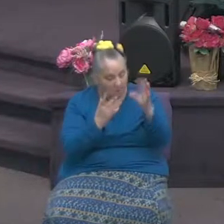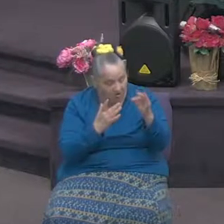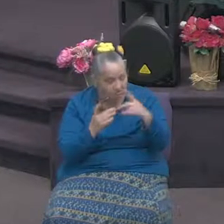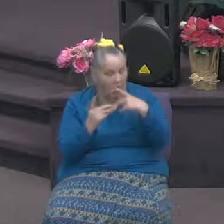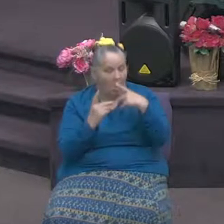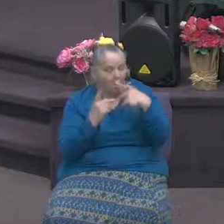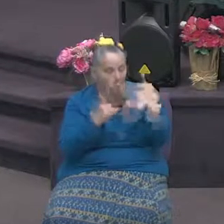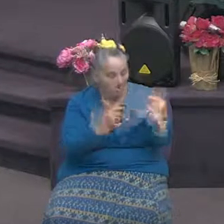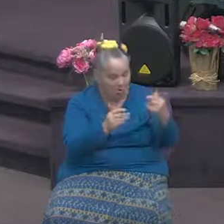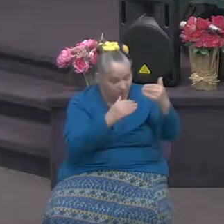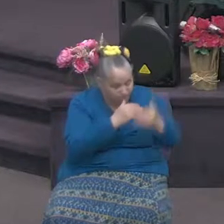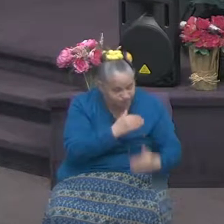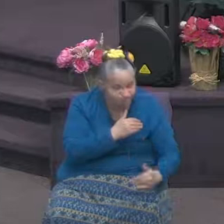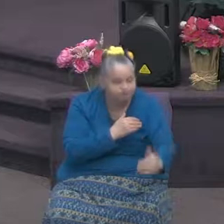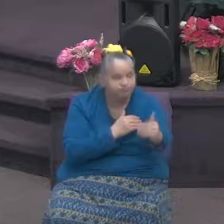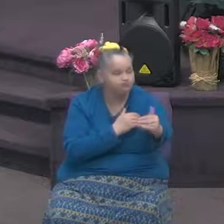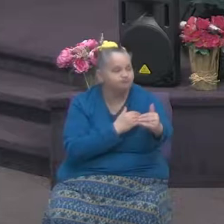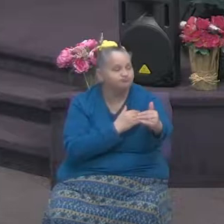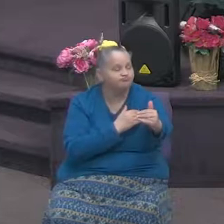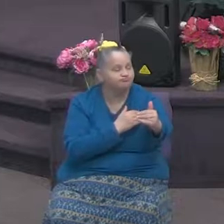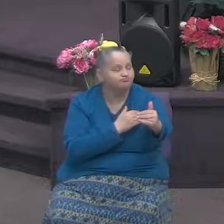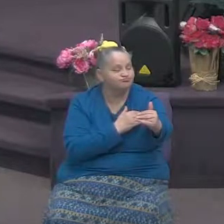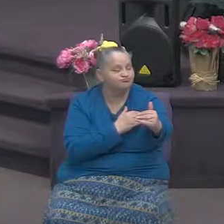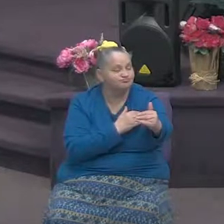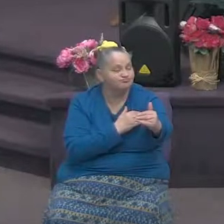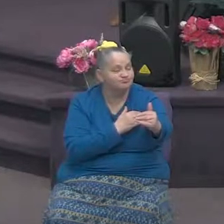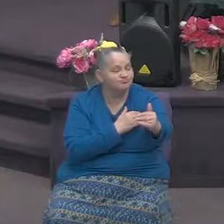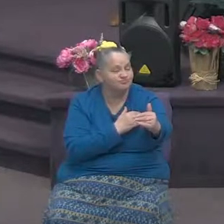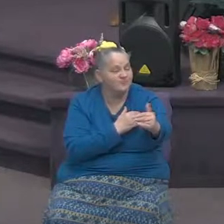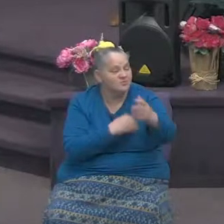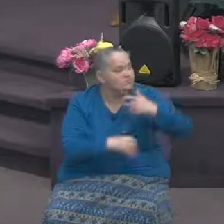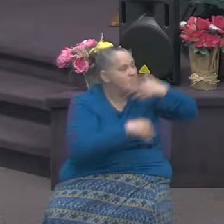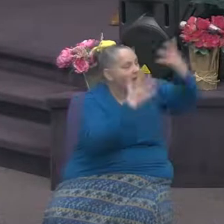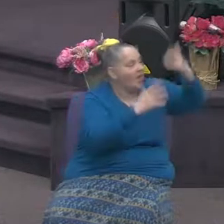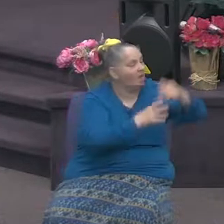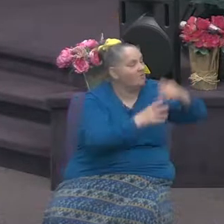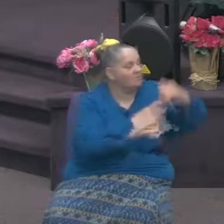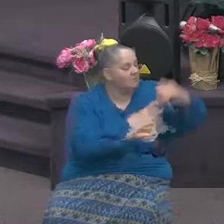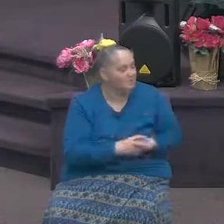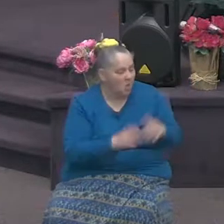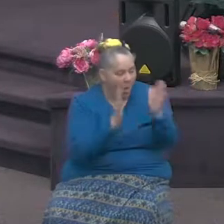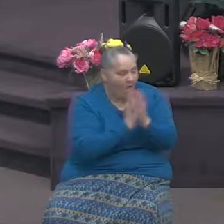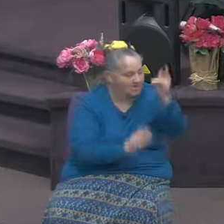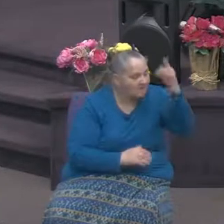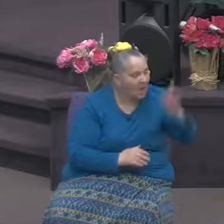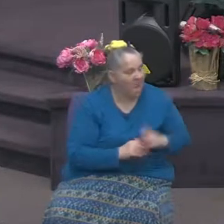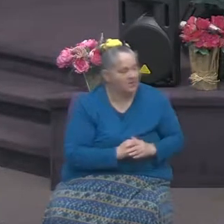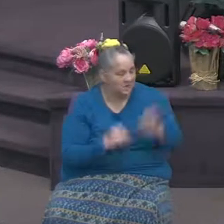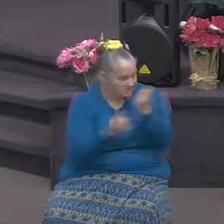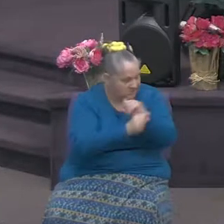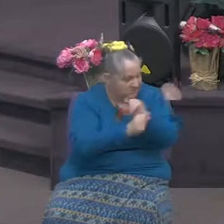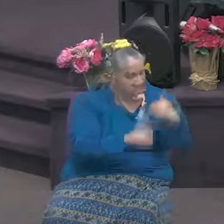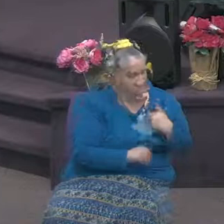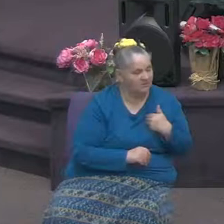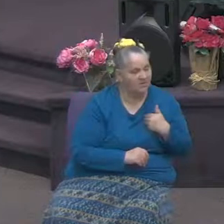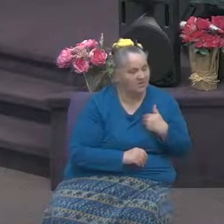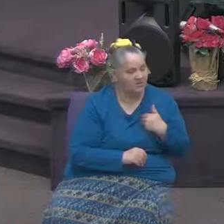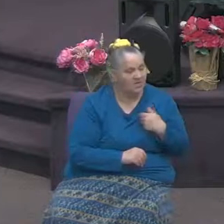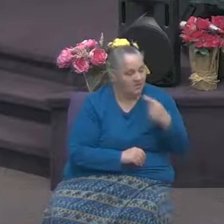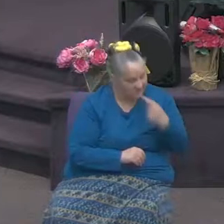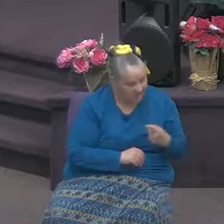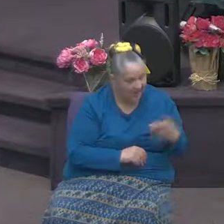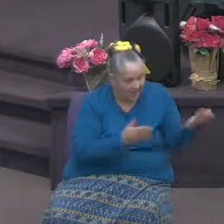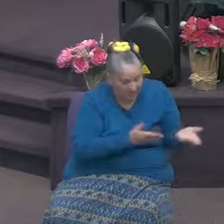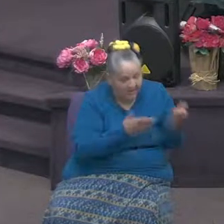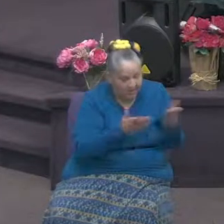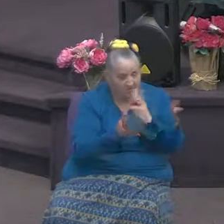go forward. You've cried out. You've asked God, save me. He says,